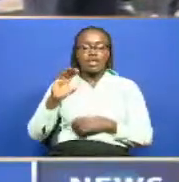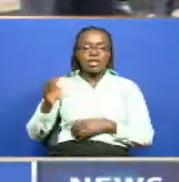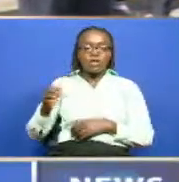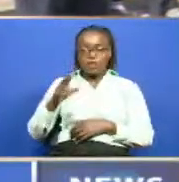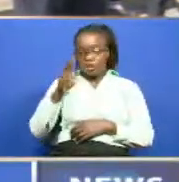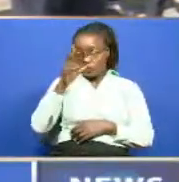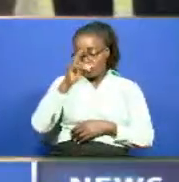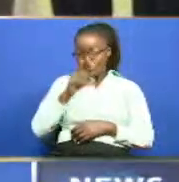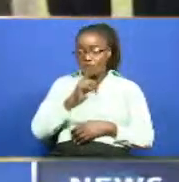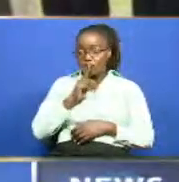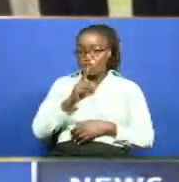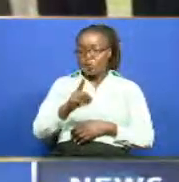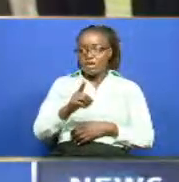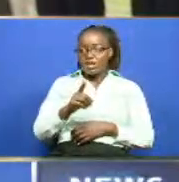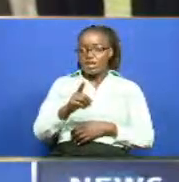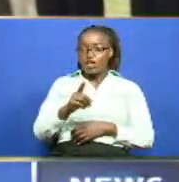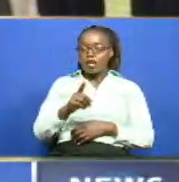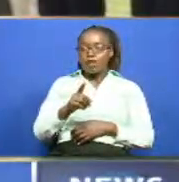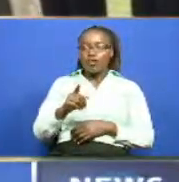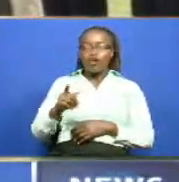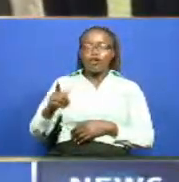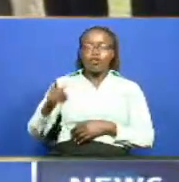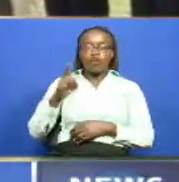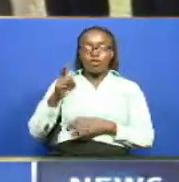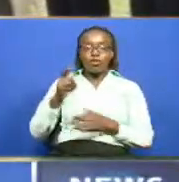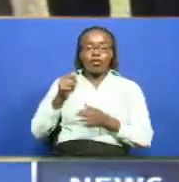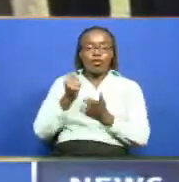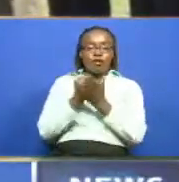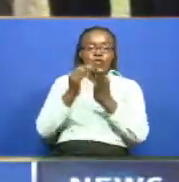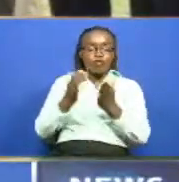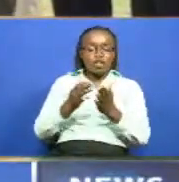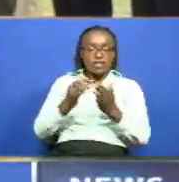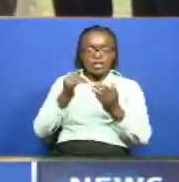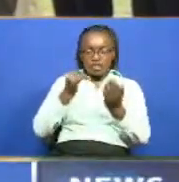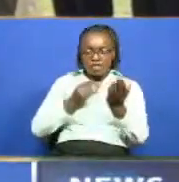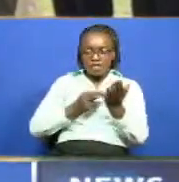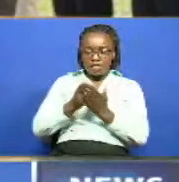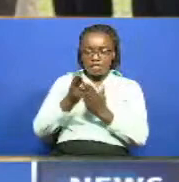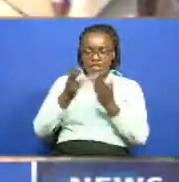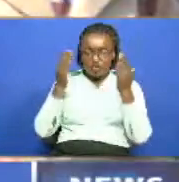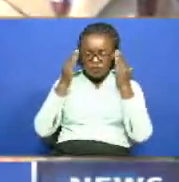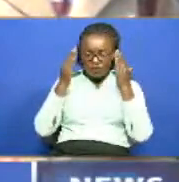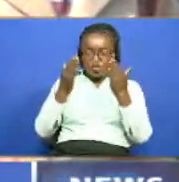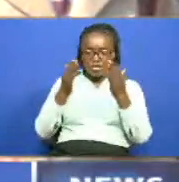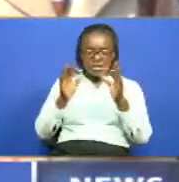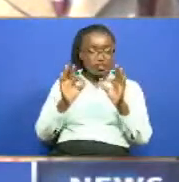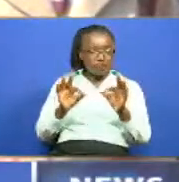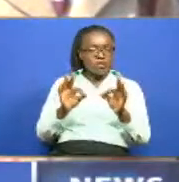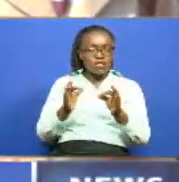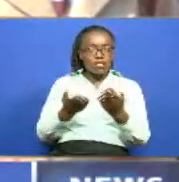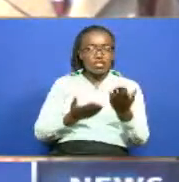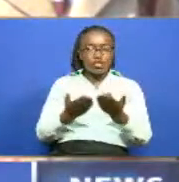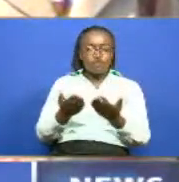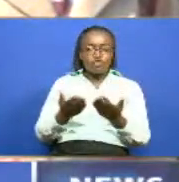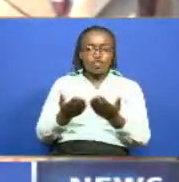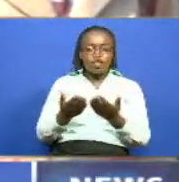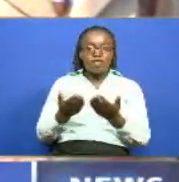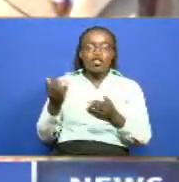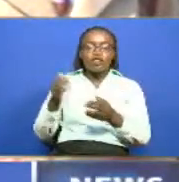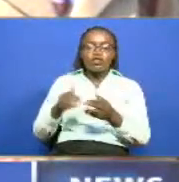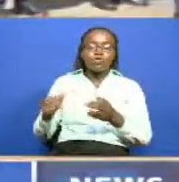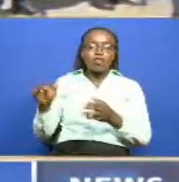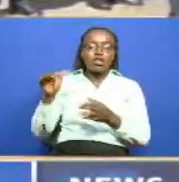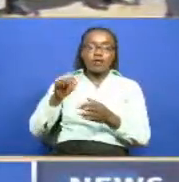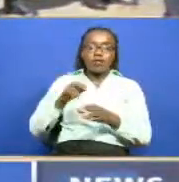Francis Kooli has called on law enforcement officers to embrace integrity and focus on effective service delivery to climb the career ladder in the National